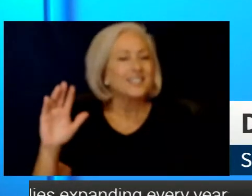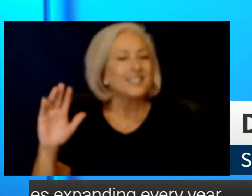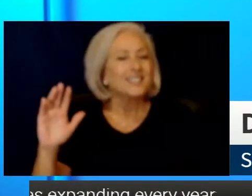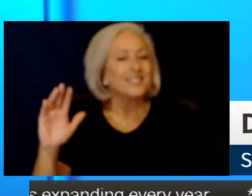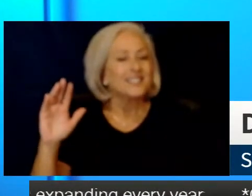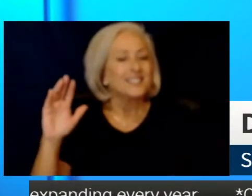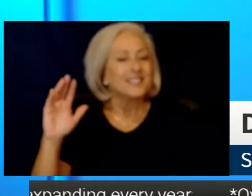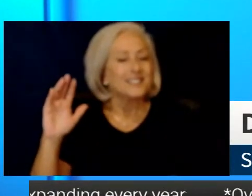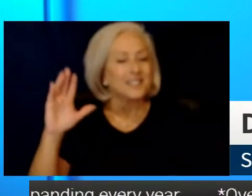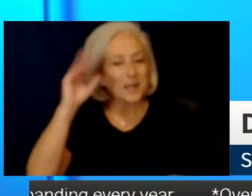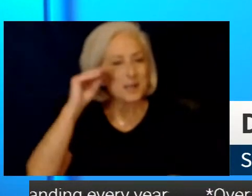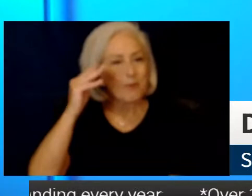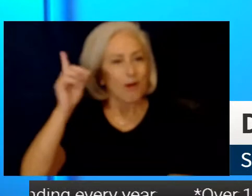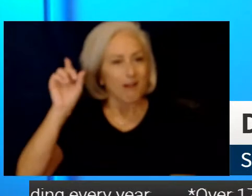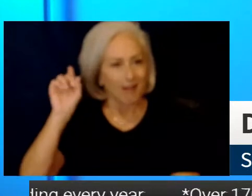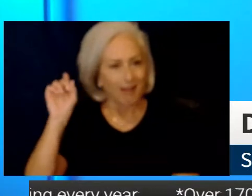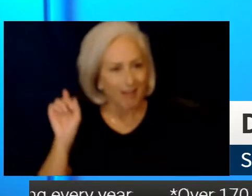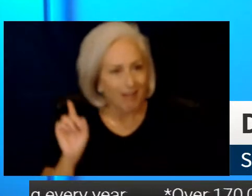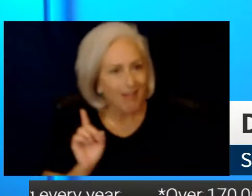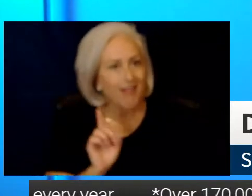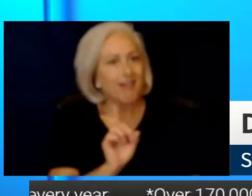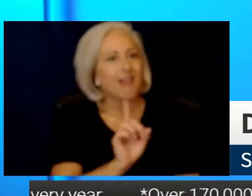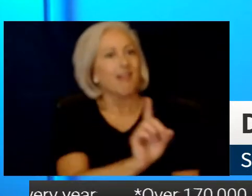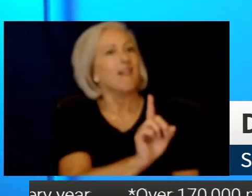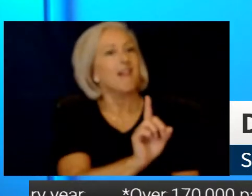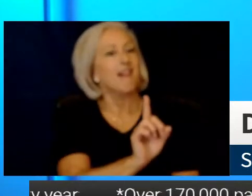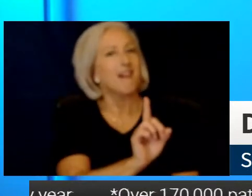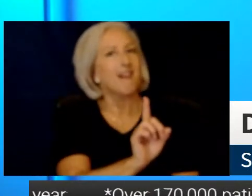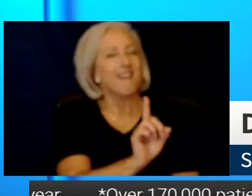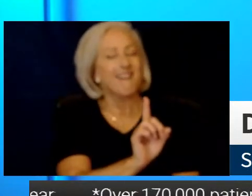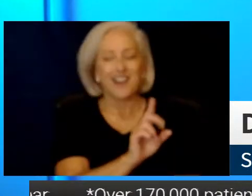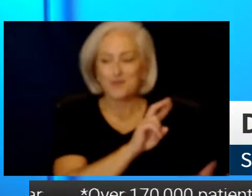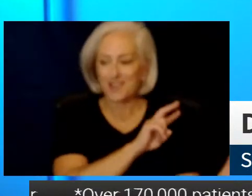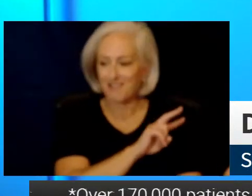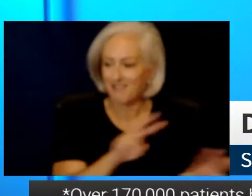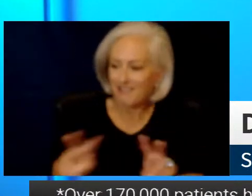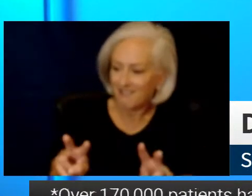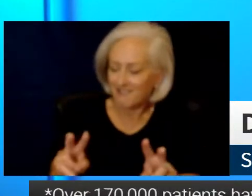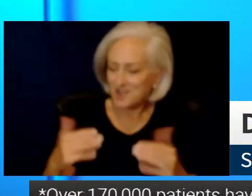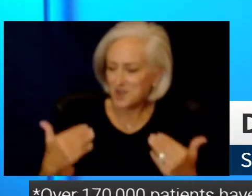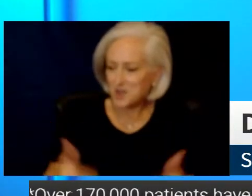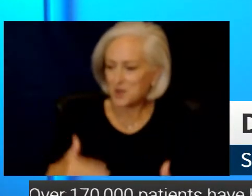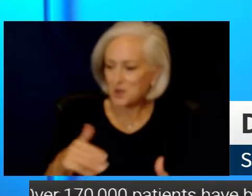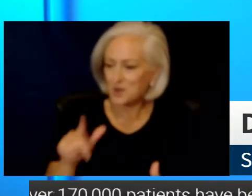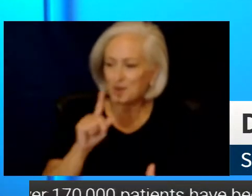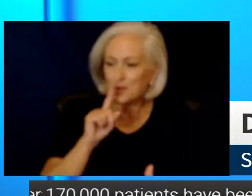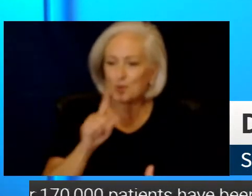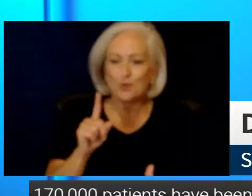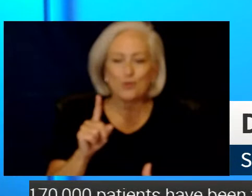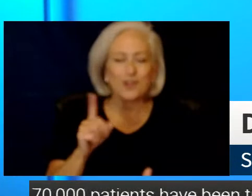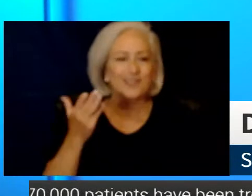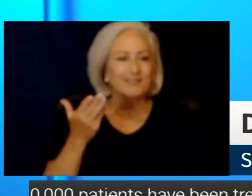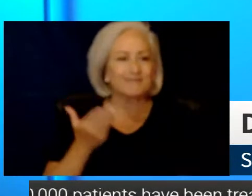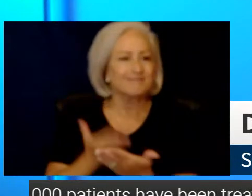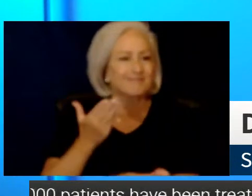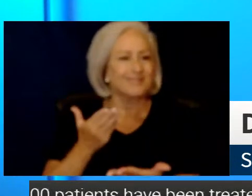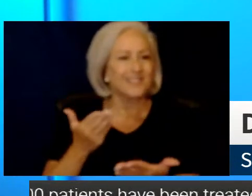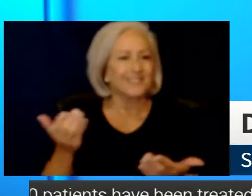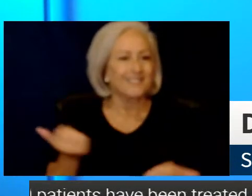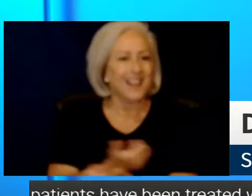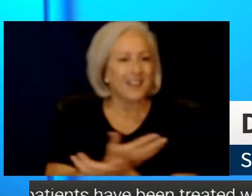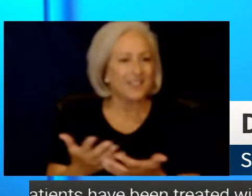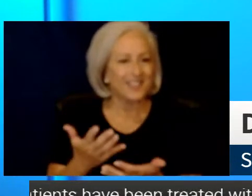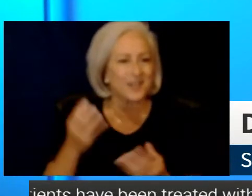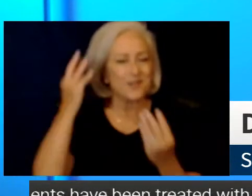and it really validated everything that we've been working on the last, I would say, 5 years about bringing proton